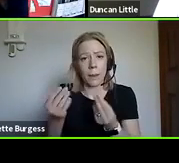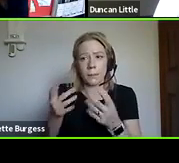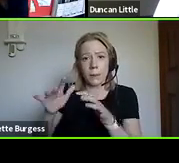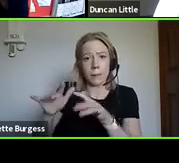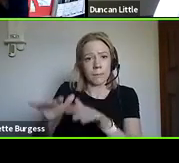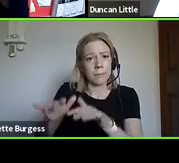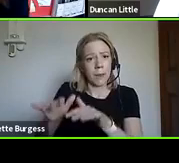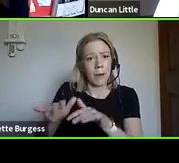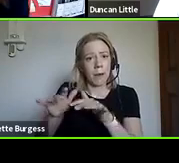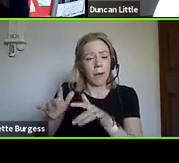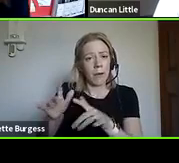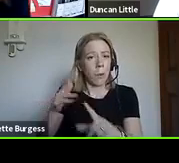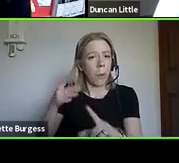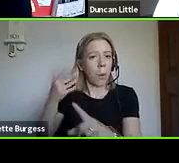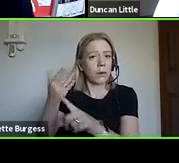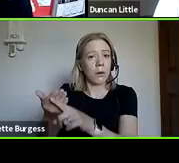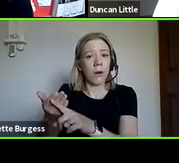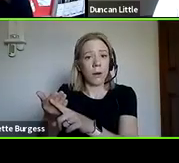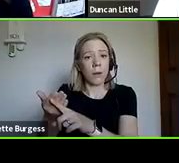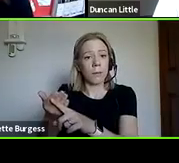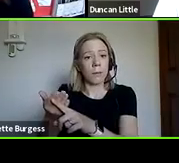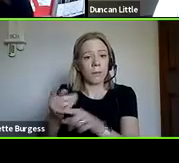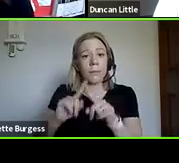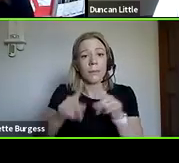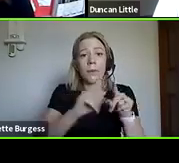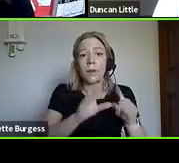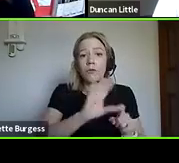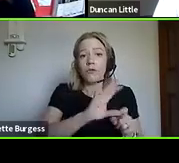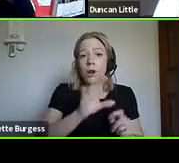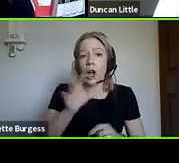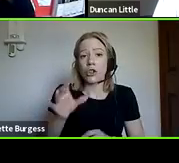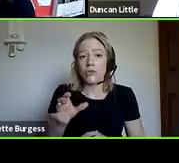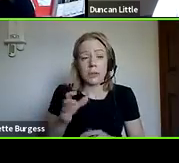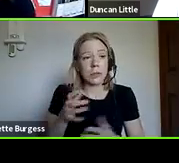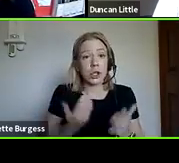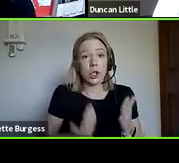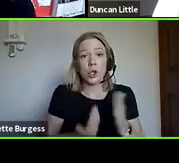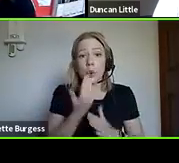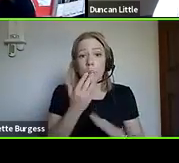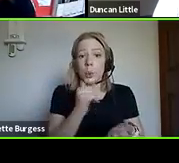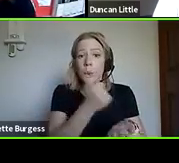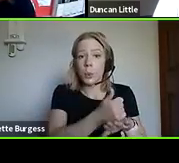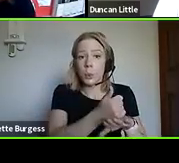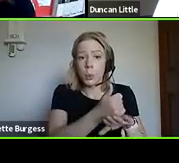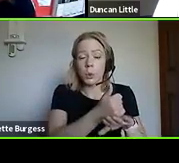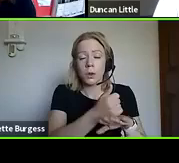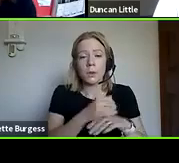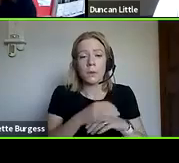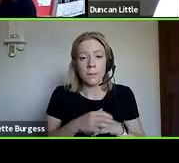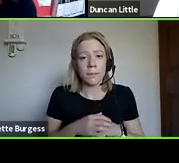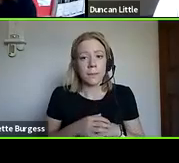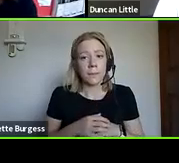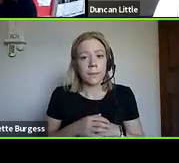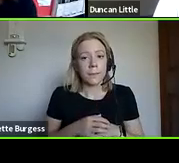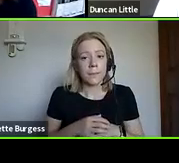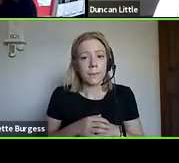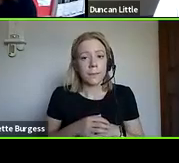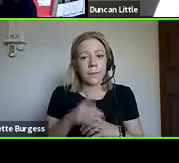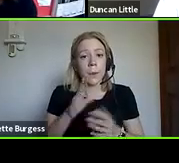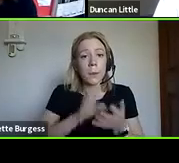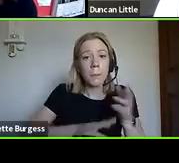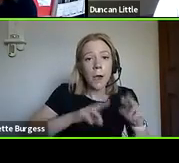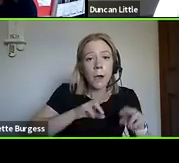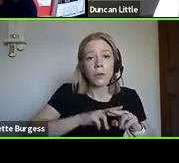for a long time. Other countries, it's just something that's new, but parents and guardians